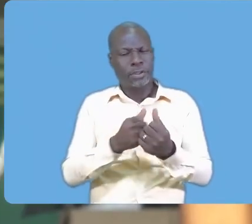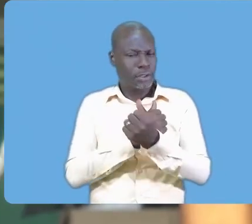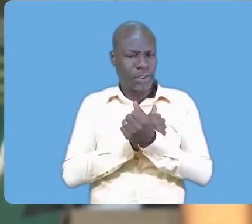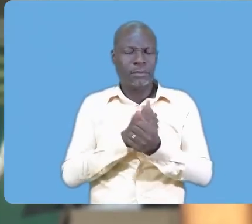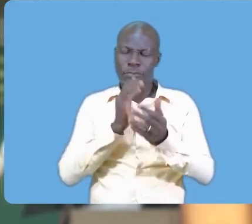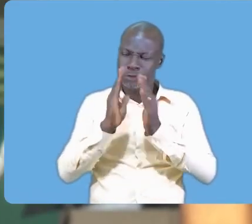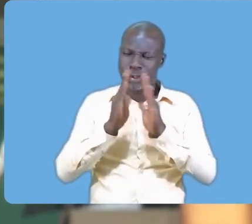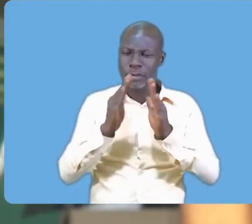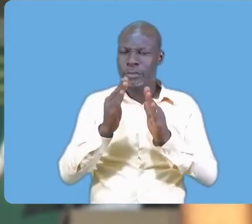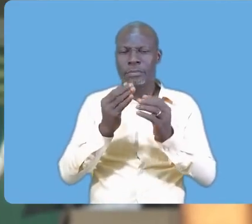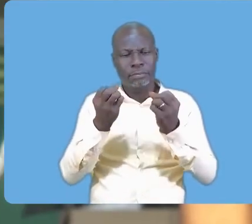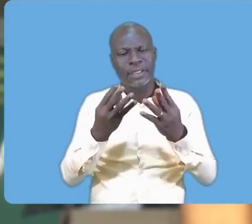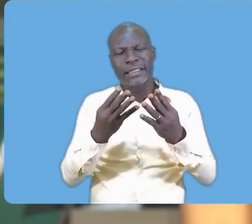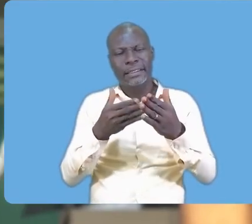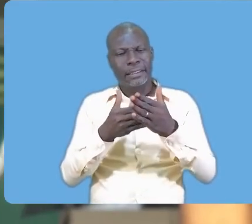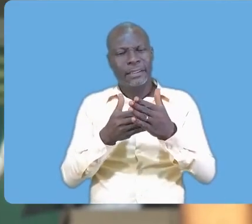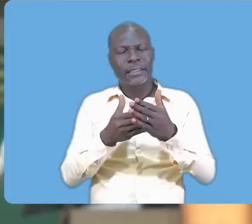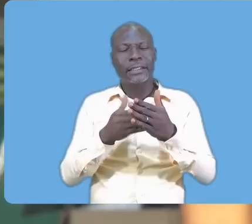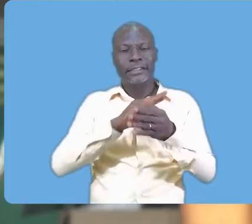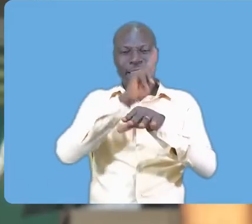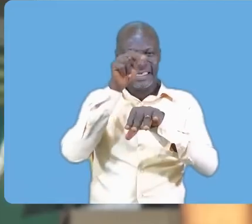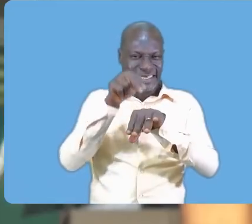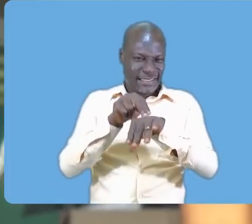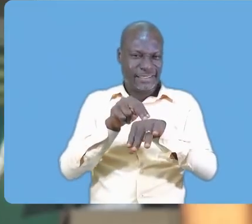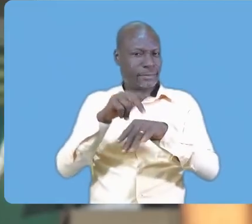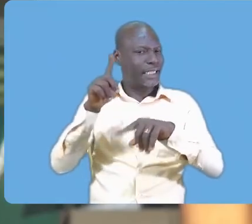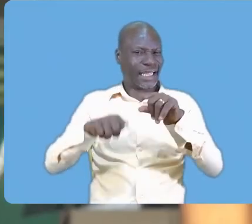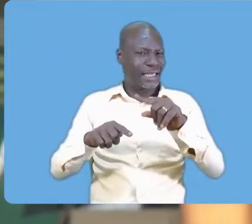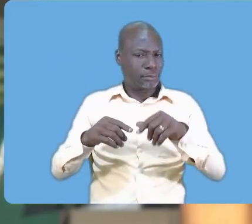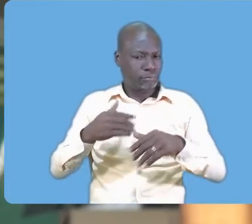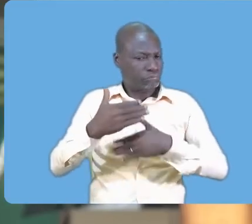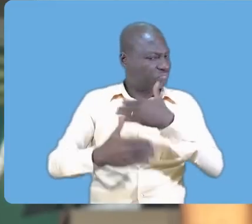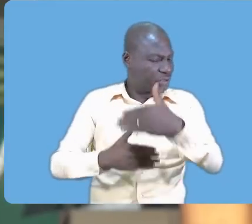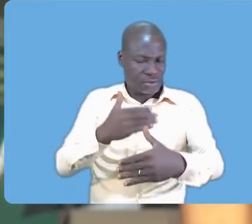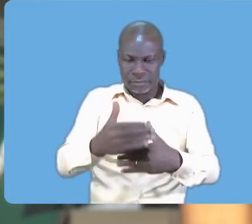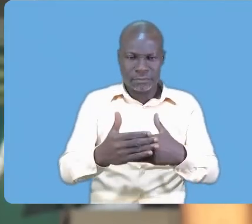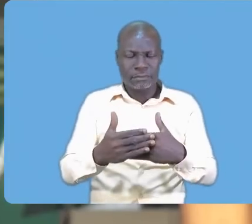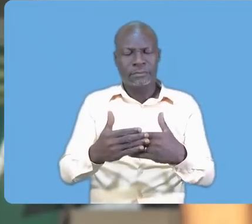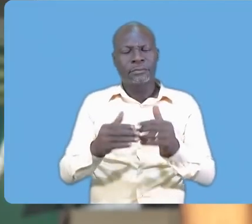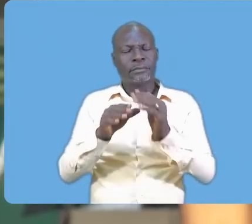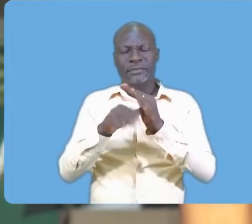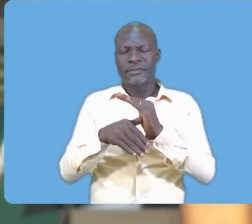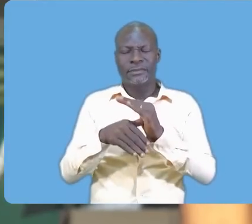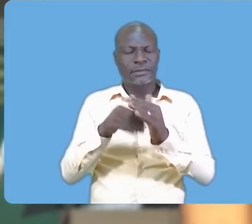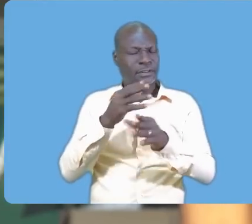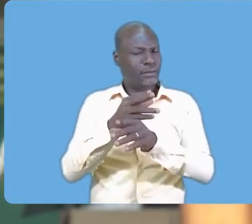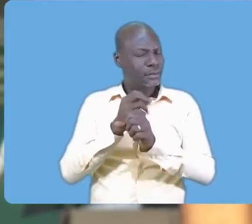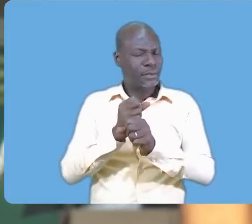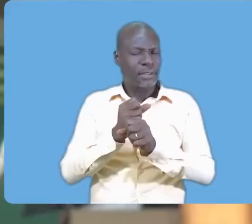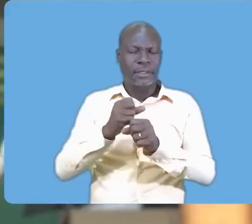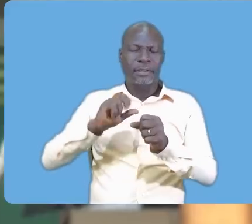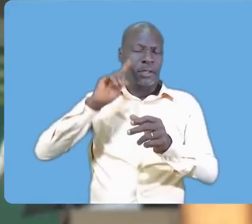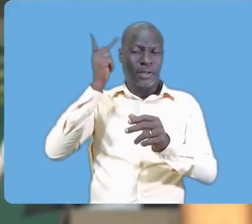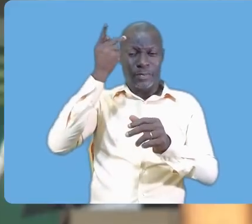entwetwede na oman no entumi enkoso se de sesa ekoso ana mo se bi enka we me nya